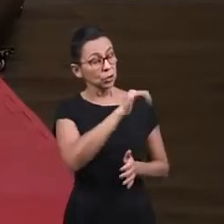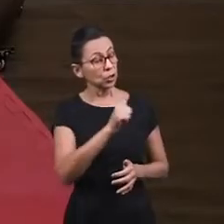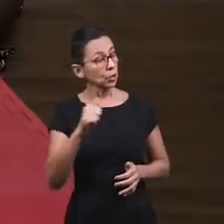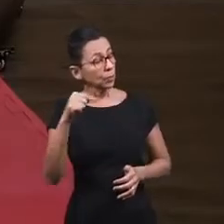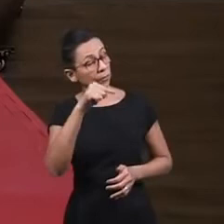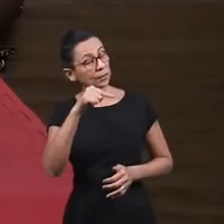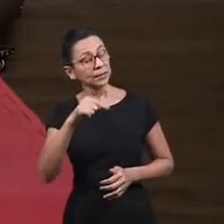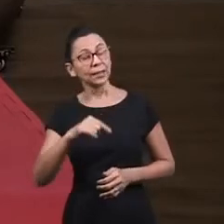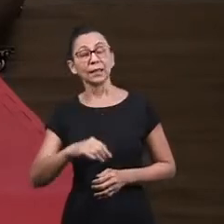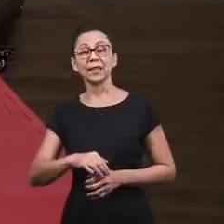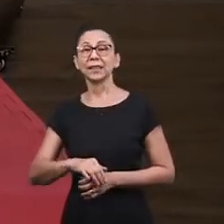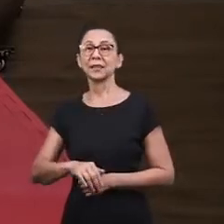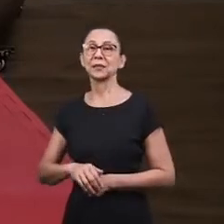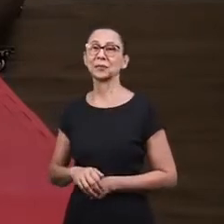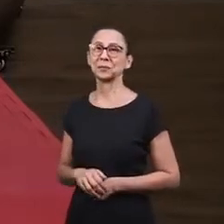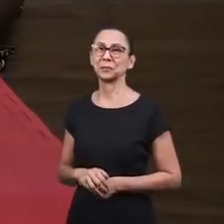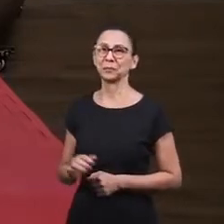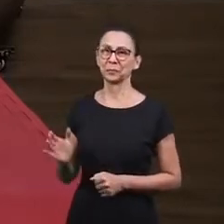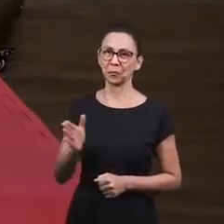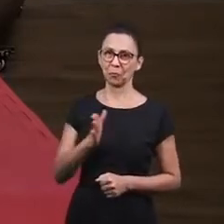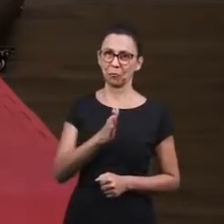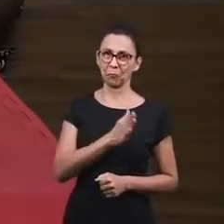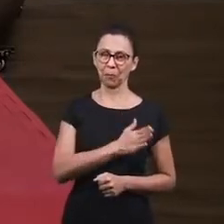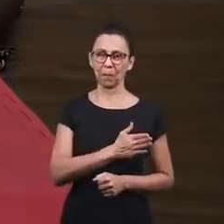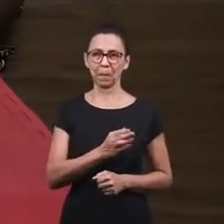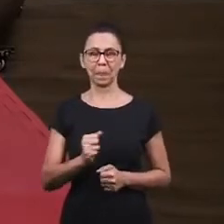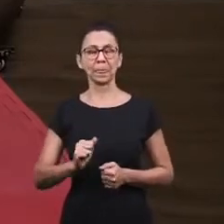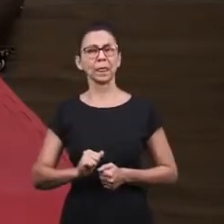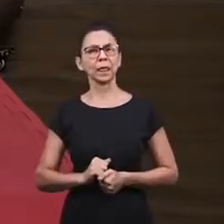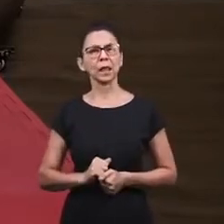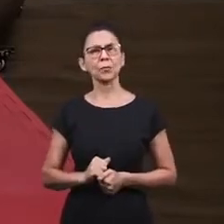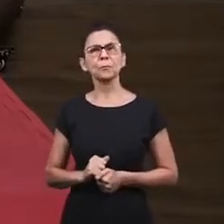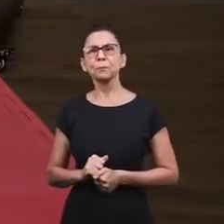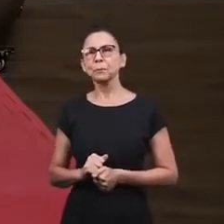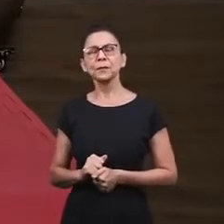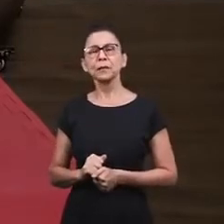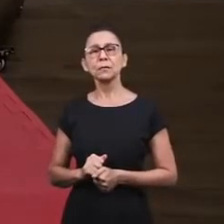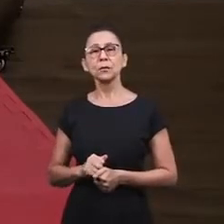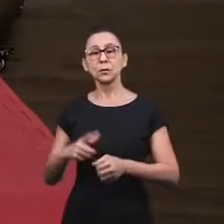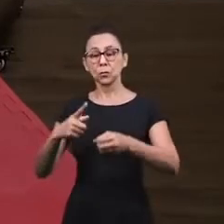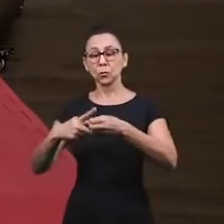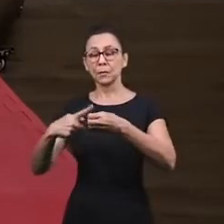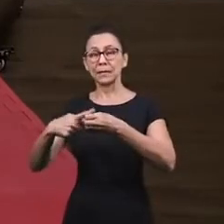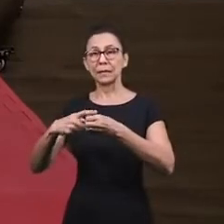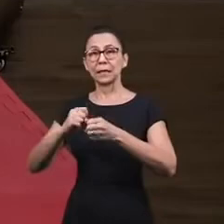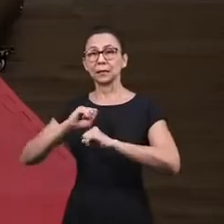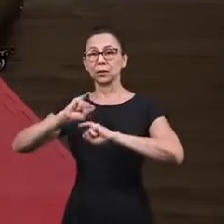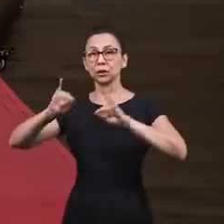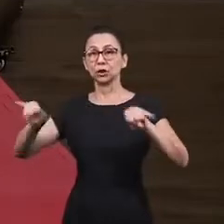Children, Jesus was passing through the city of Jericho.